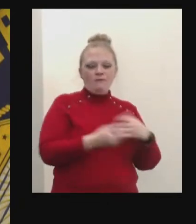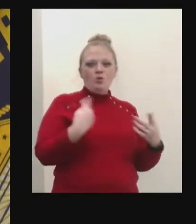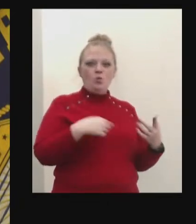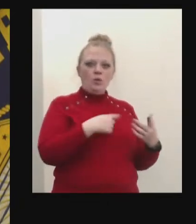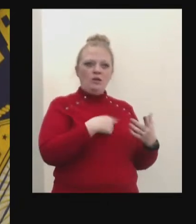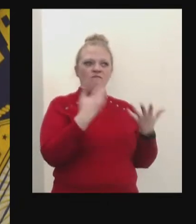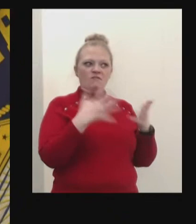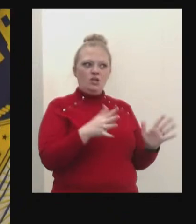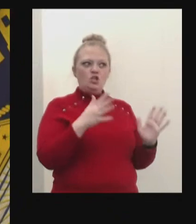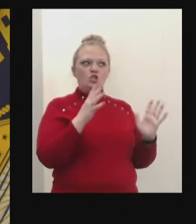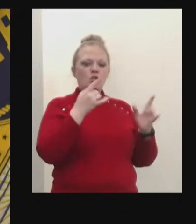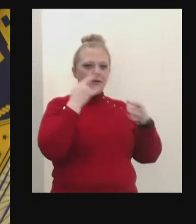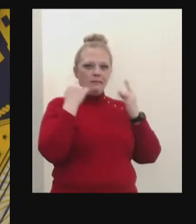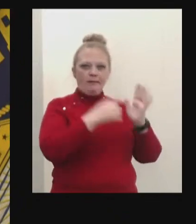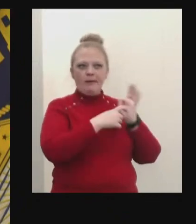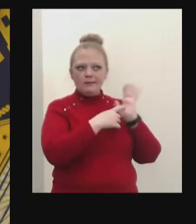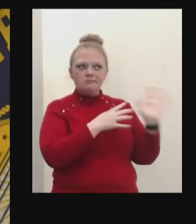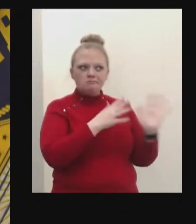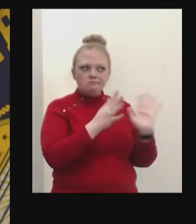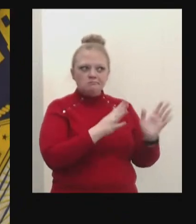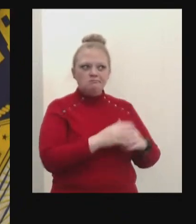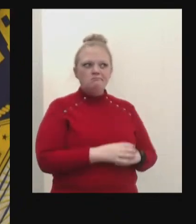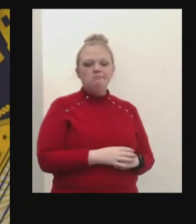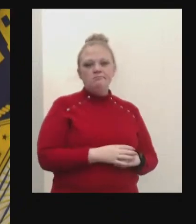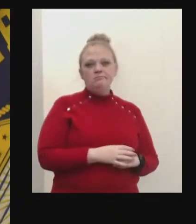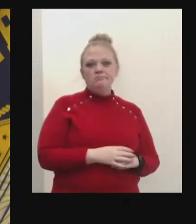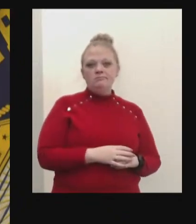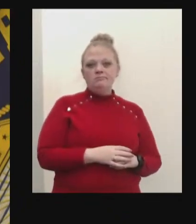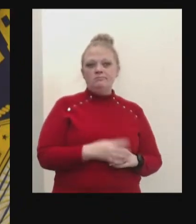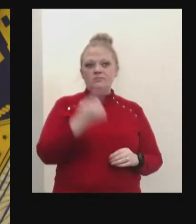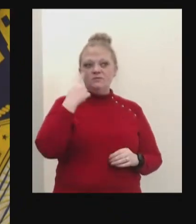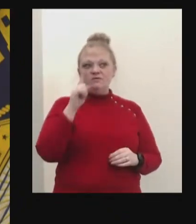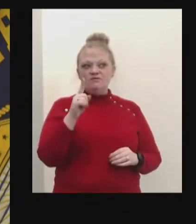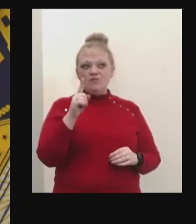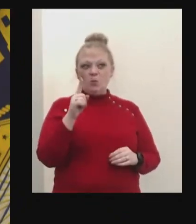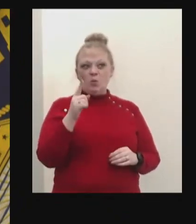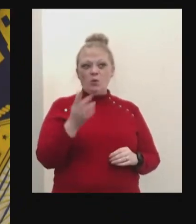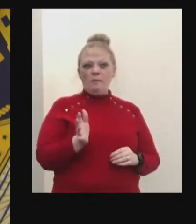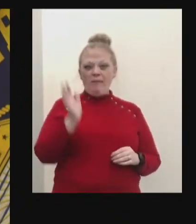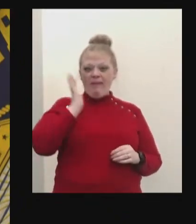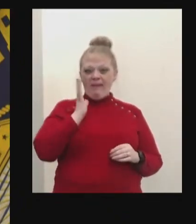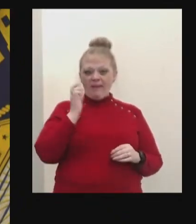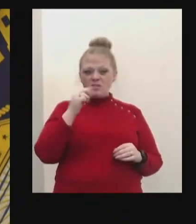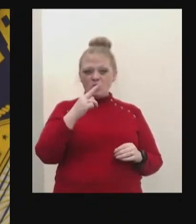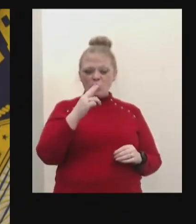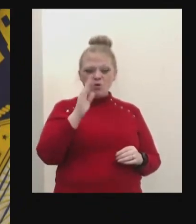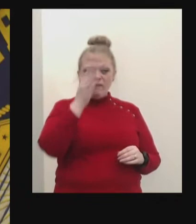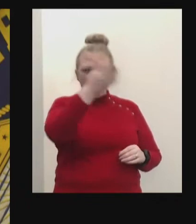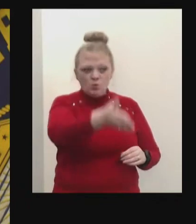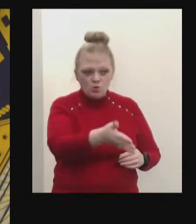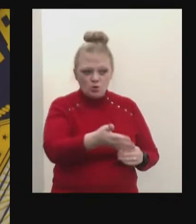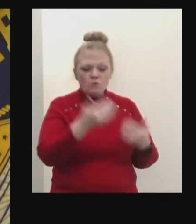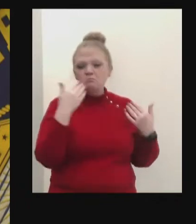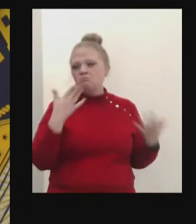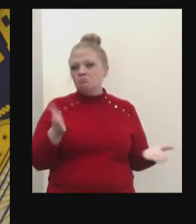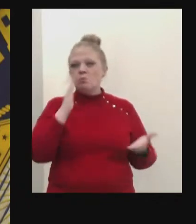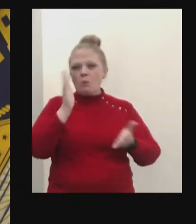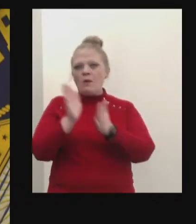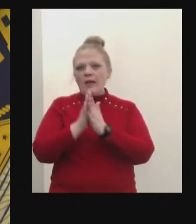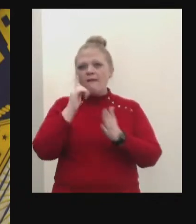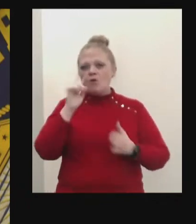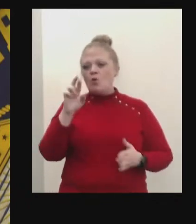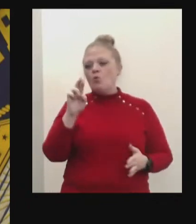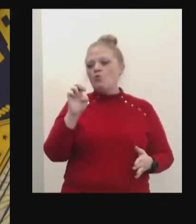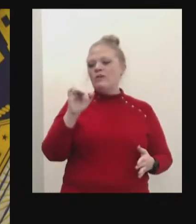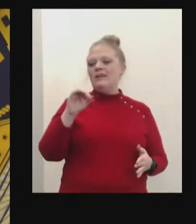question is whether or not we can go and seek reimbursement for past actions or if it's only future actions. And then it's also a question as